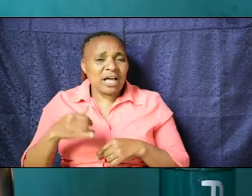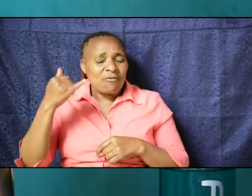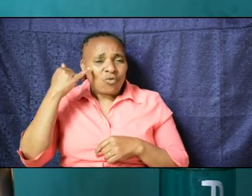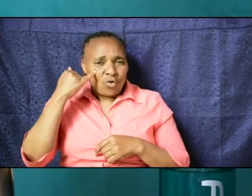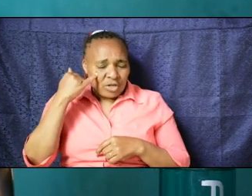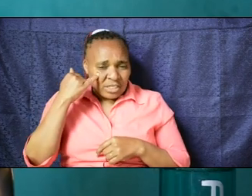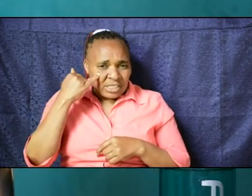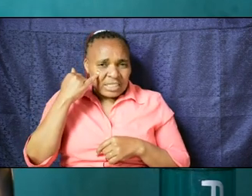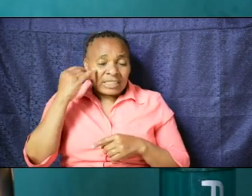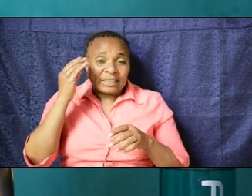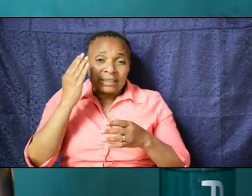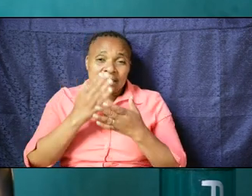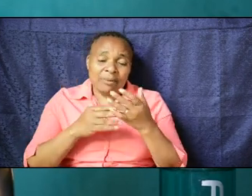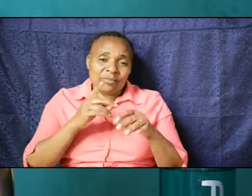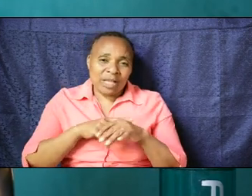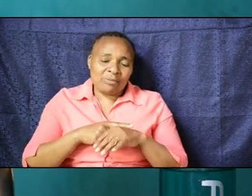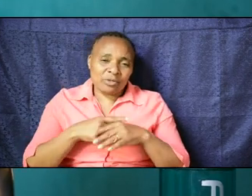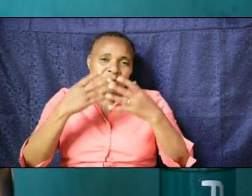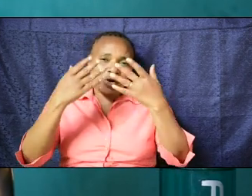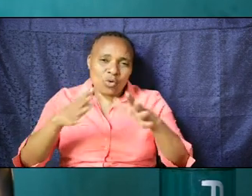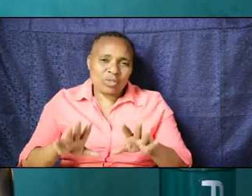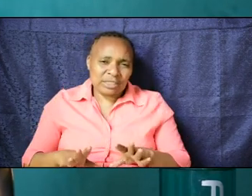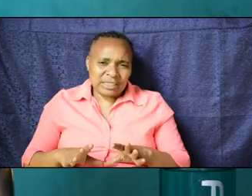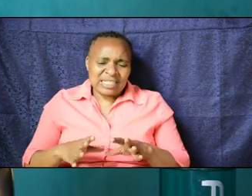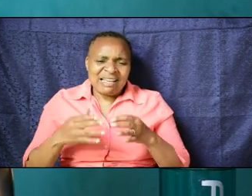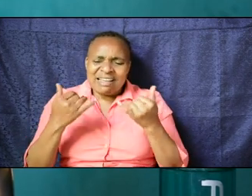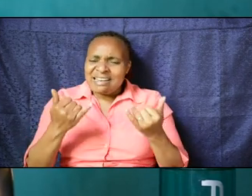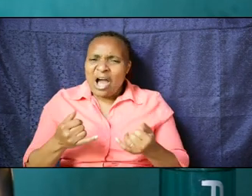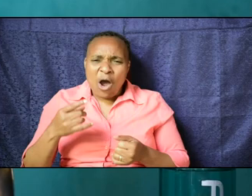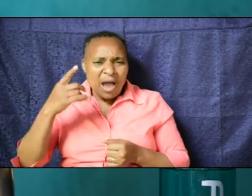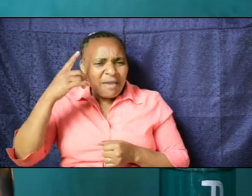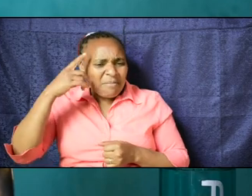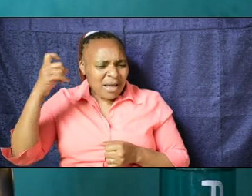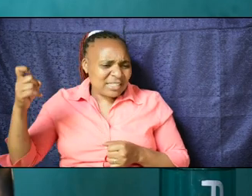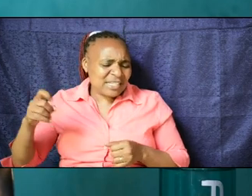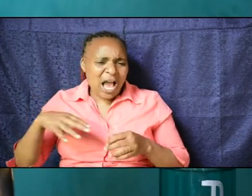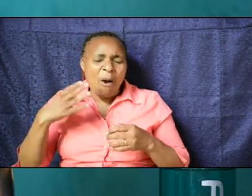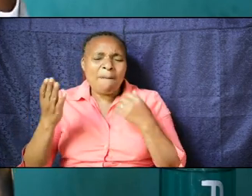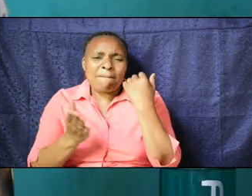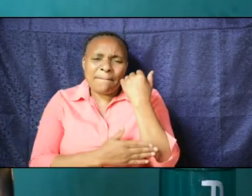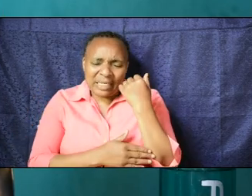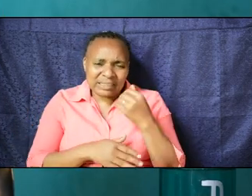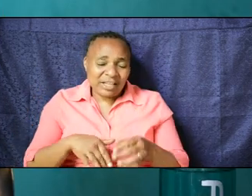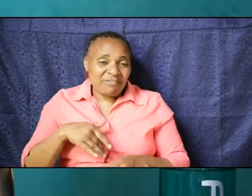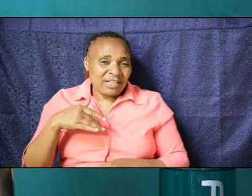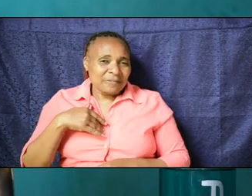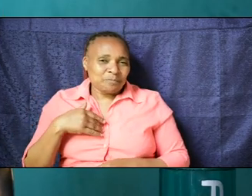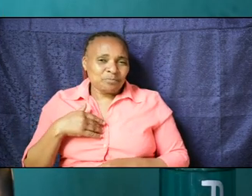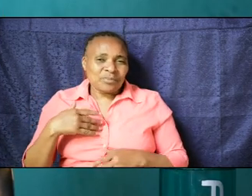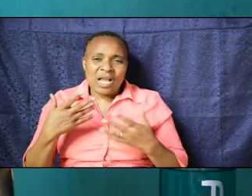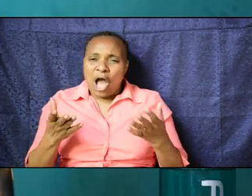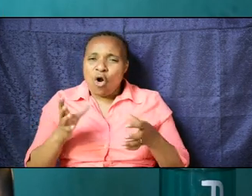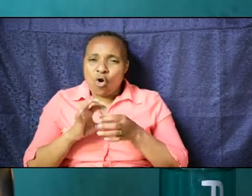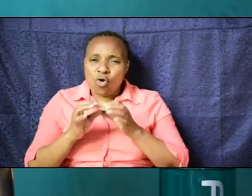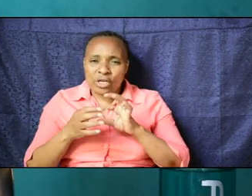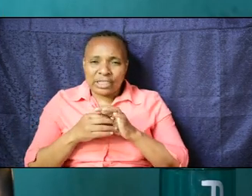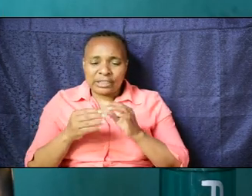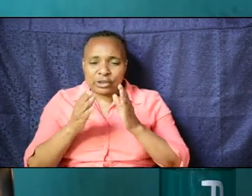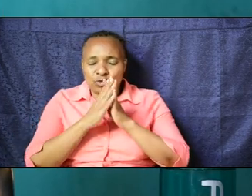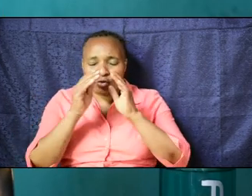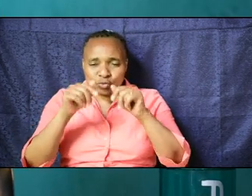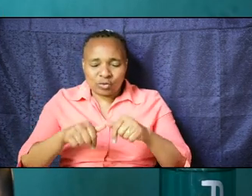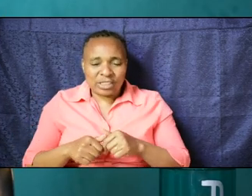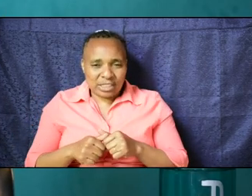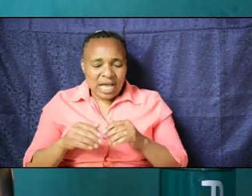in case they got lost. Now you can imagine how bad these people felt, right? Now how does this connect to our story today?